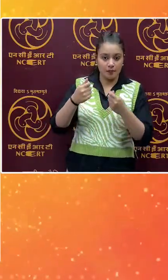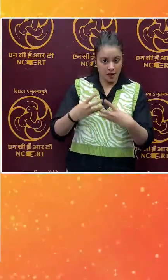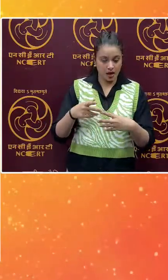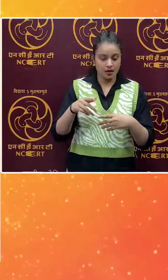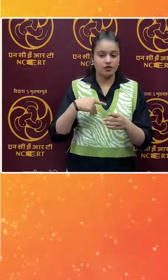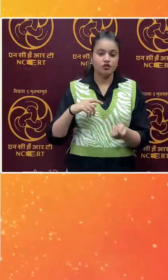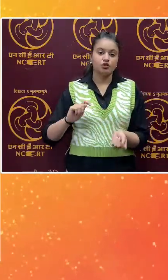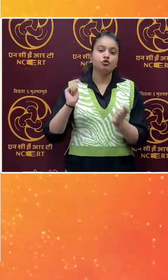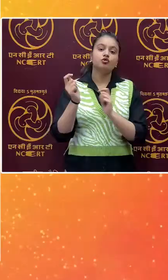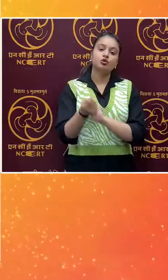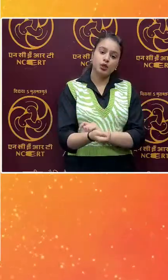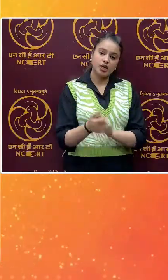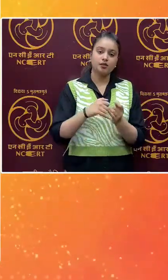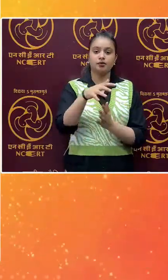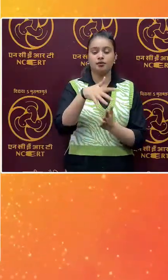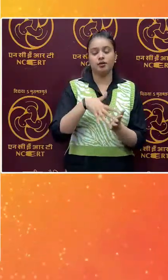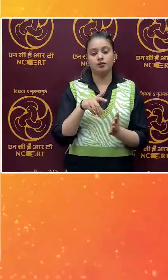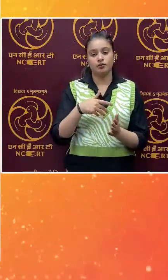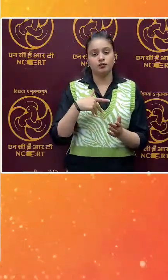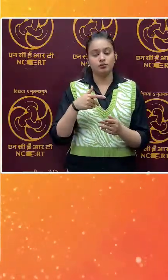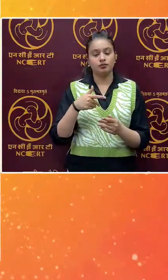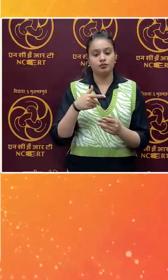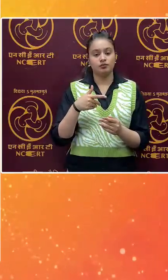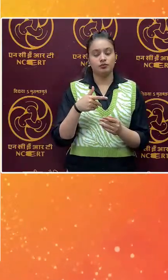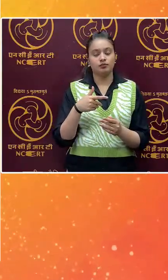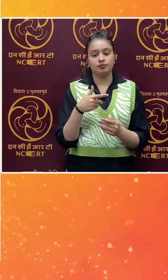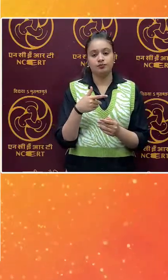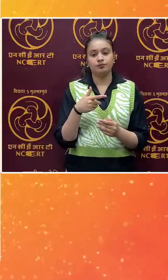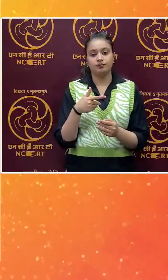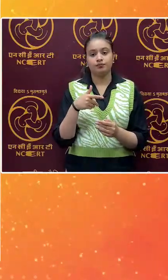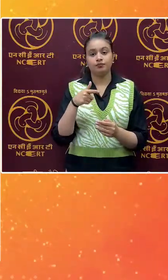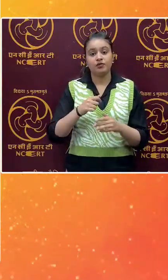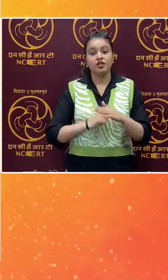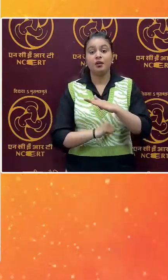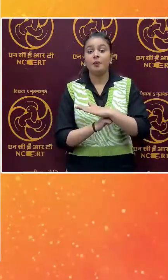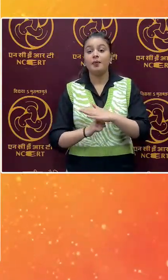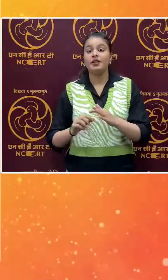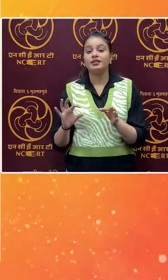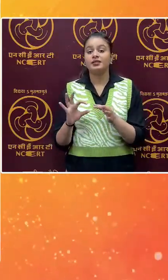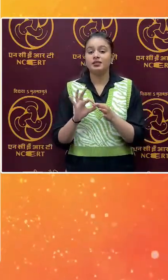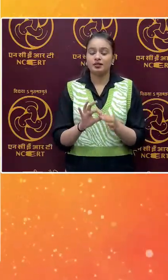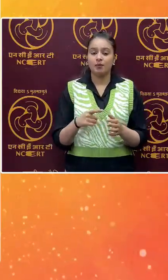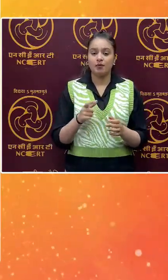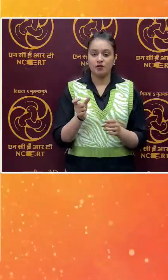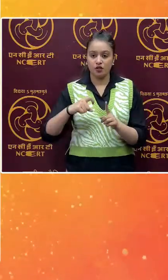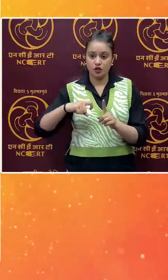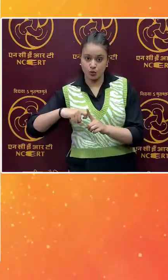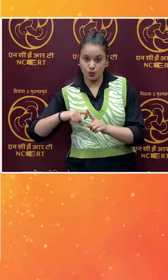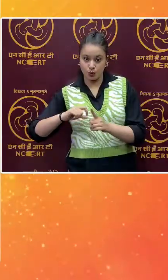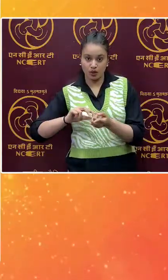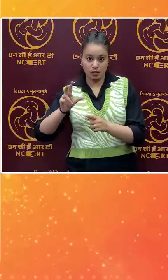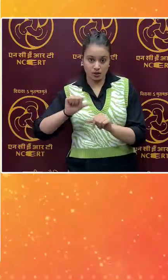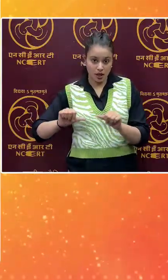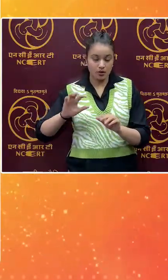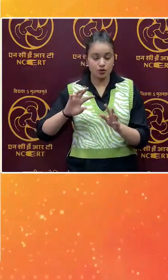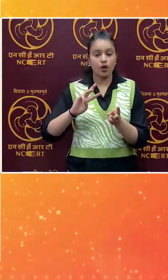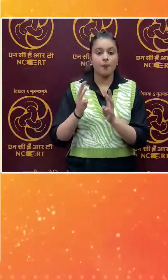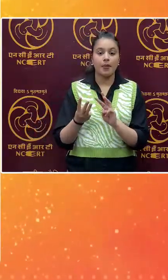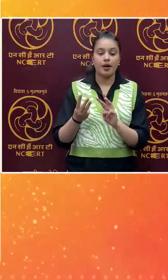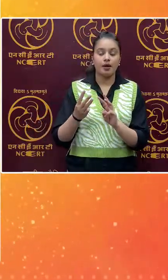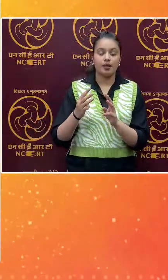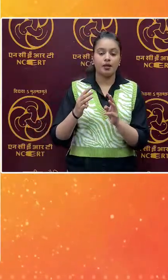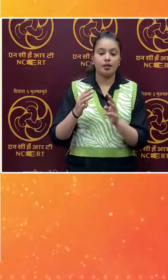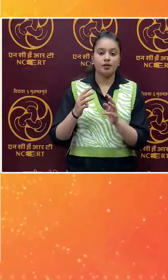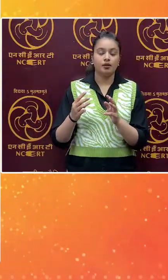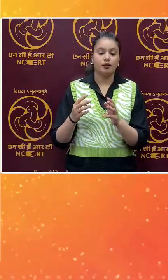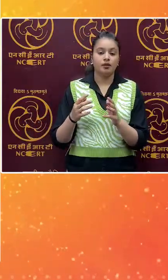physiologist. Later on, he was he was the bridge between the UK science and the American science. Yes. And then he becomes a member